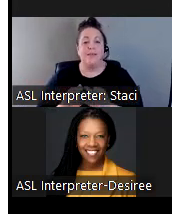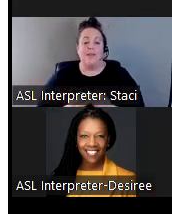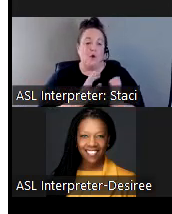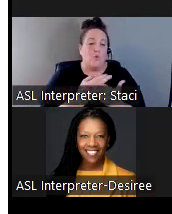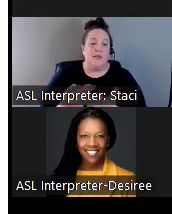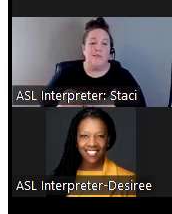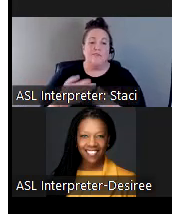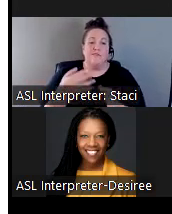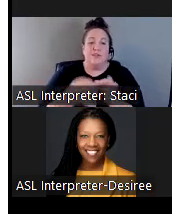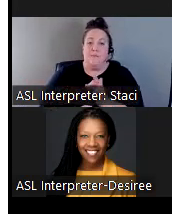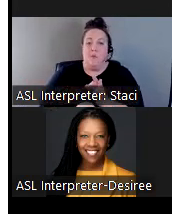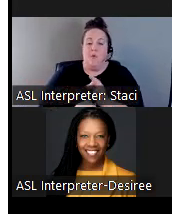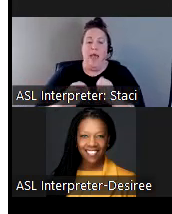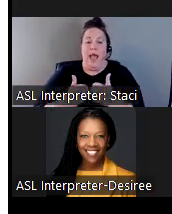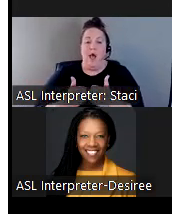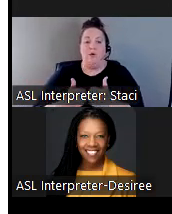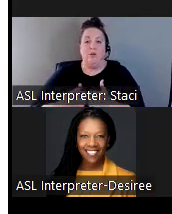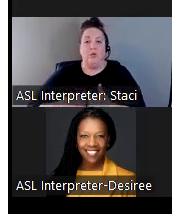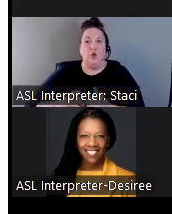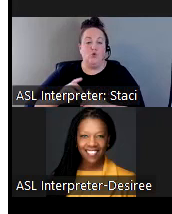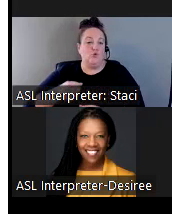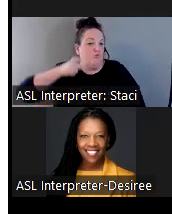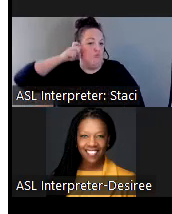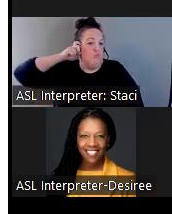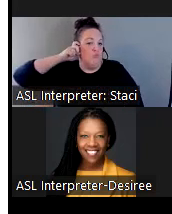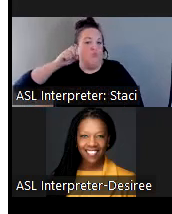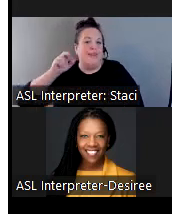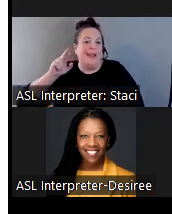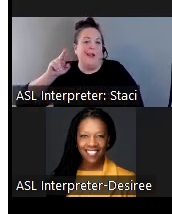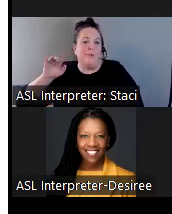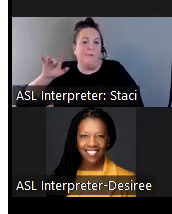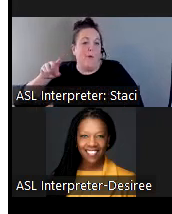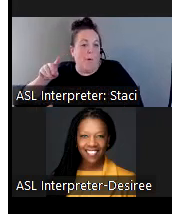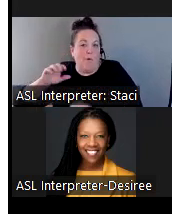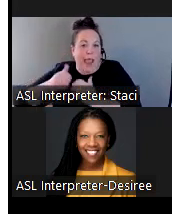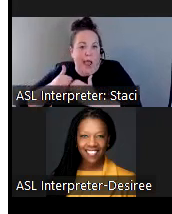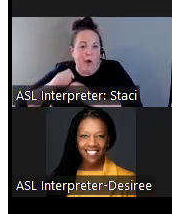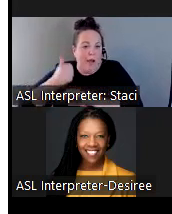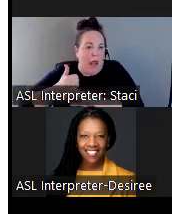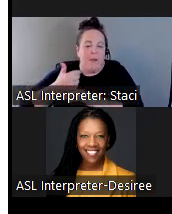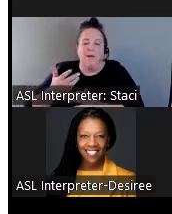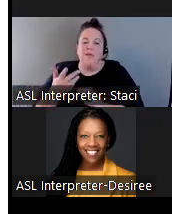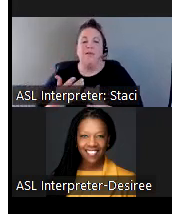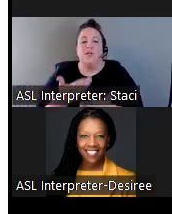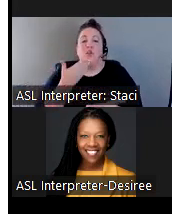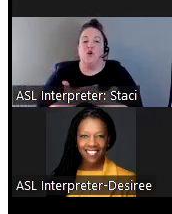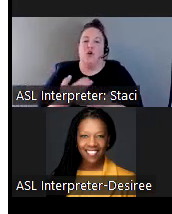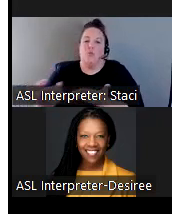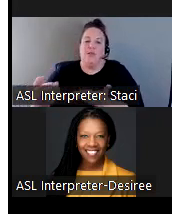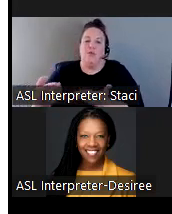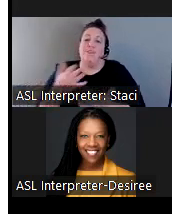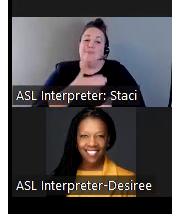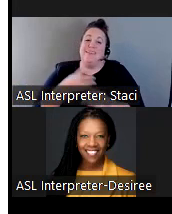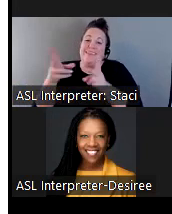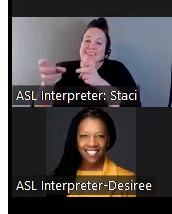something as simple as how to put the ear mold in my baby's ear. So this is a great resource for your families, and I just encourage you to put it in your